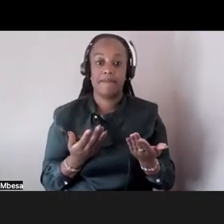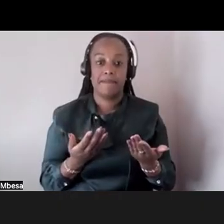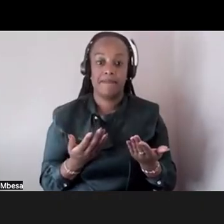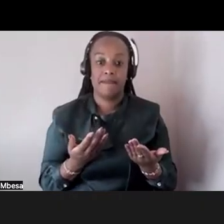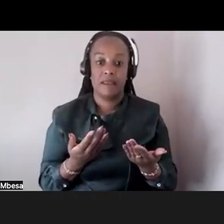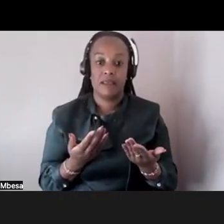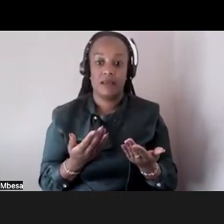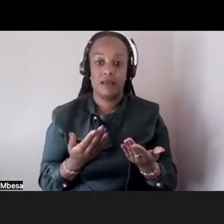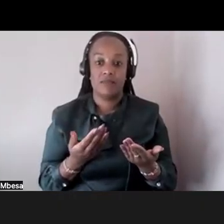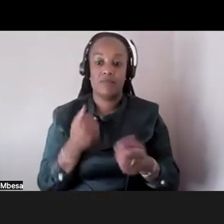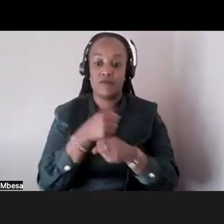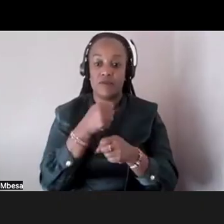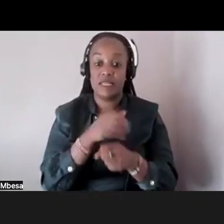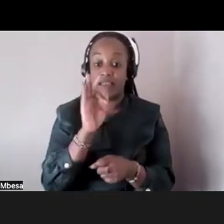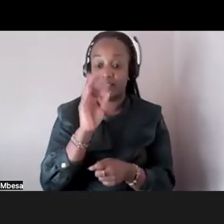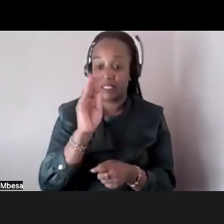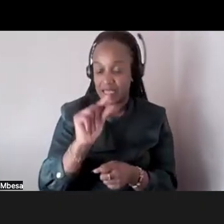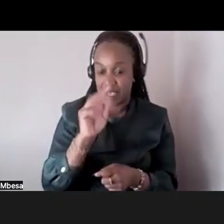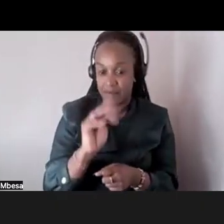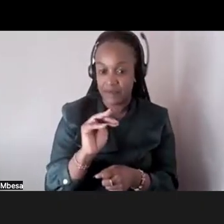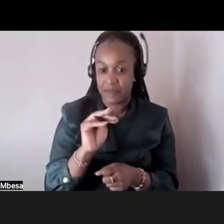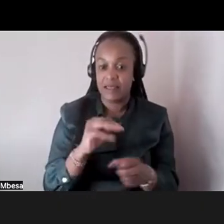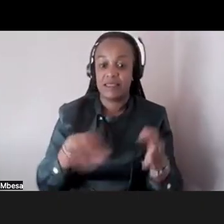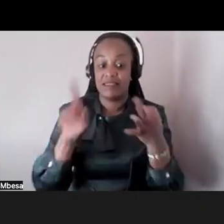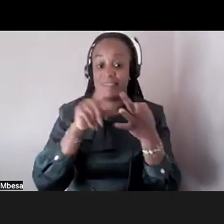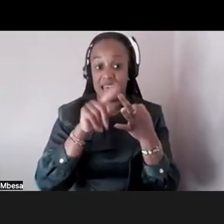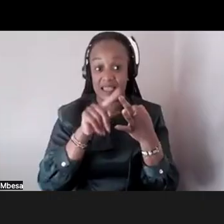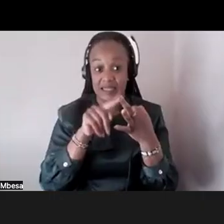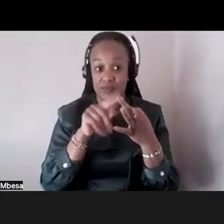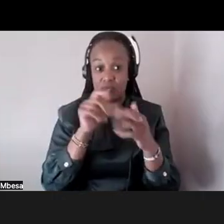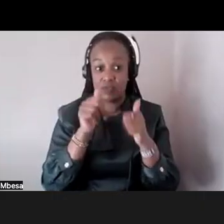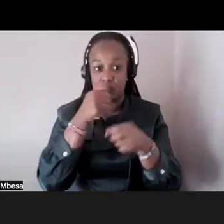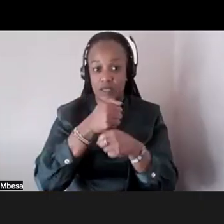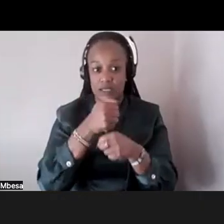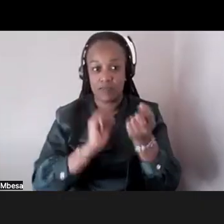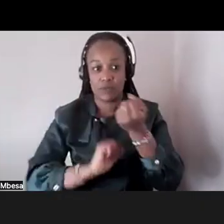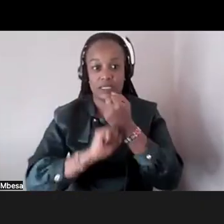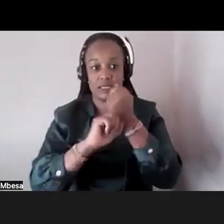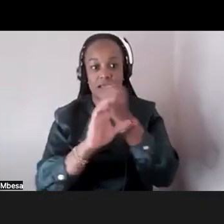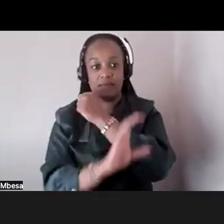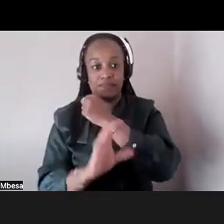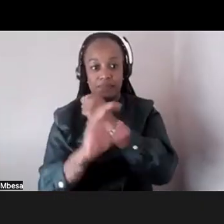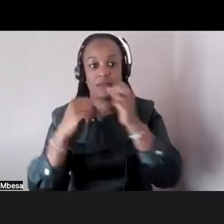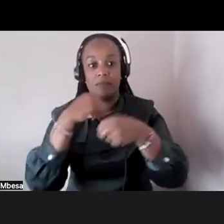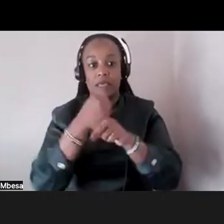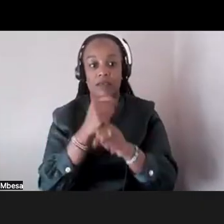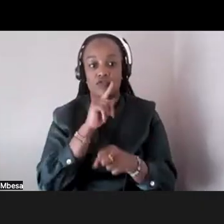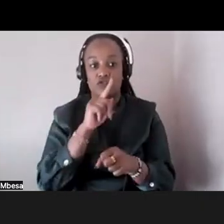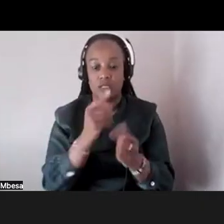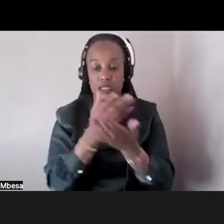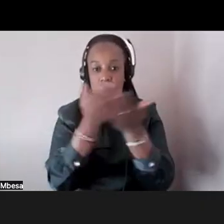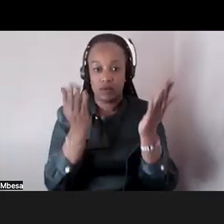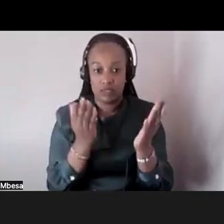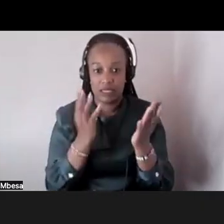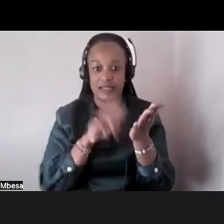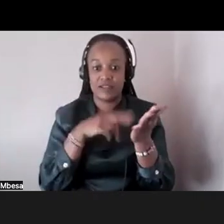performing FGM on their daughters. And then the third way that we work is in supporting countries. So making sure that these resources are then integrated at the country